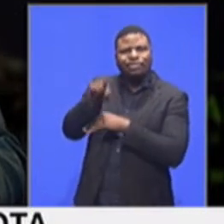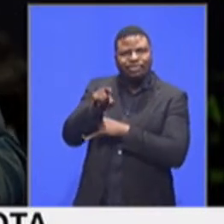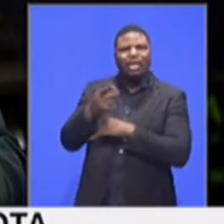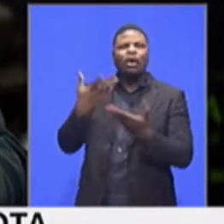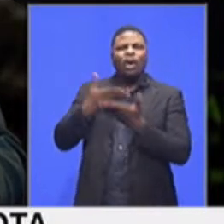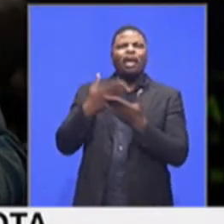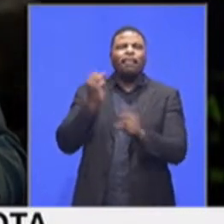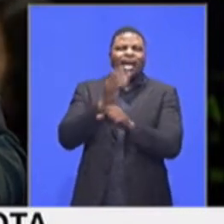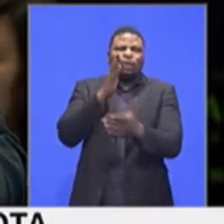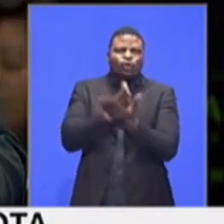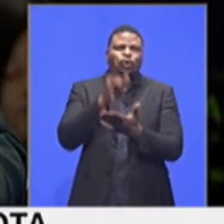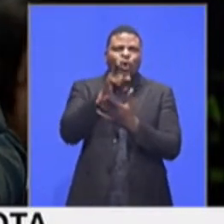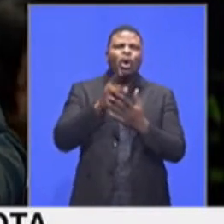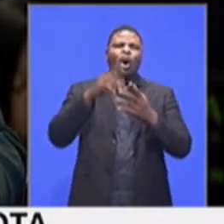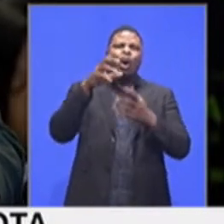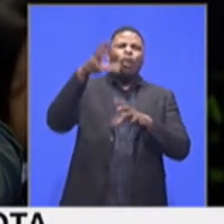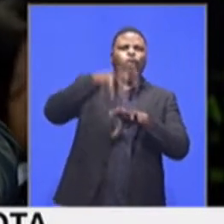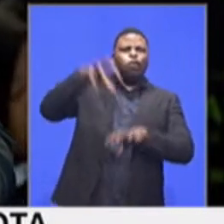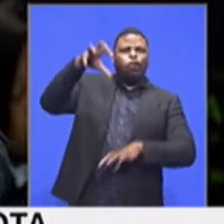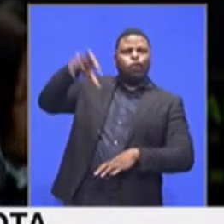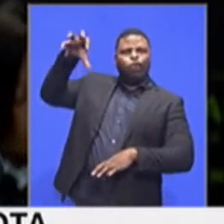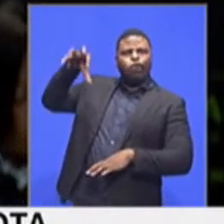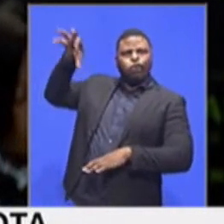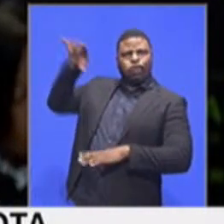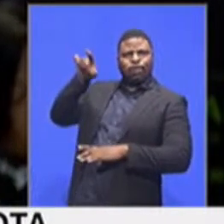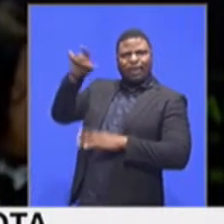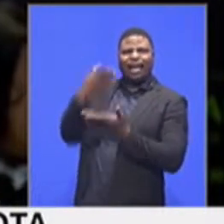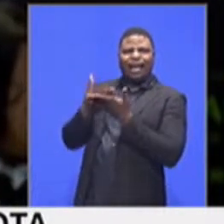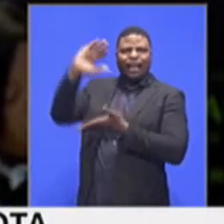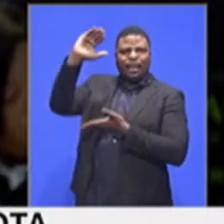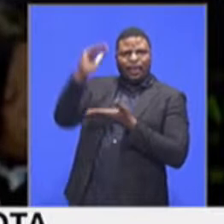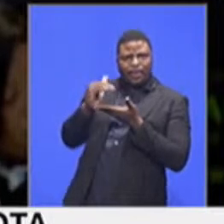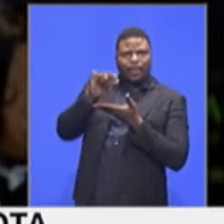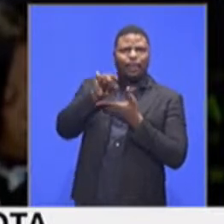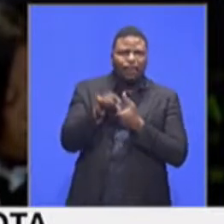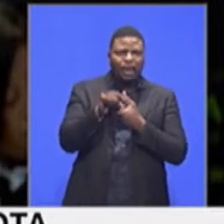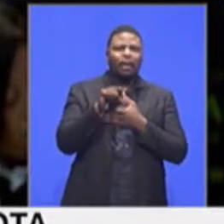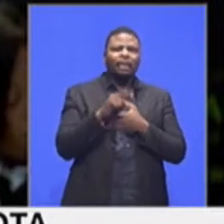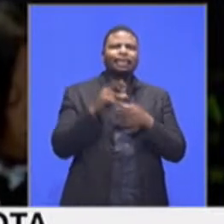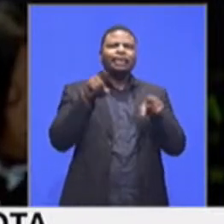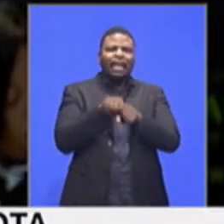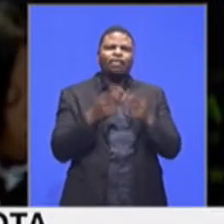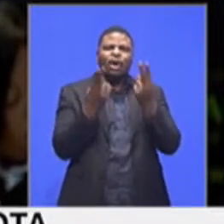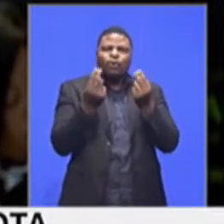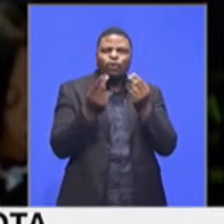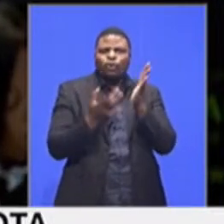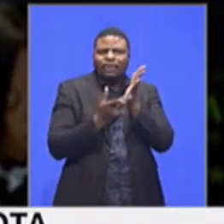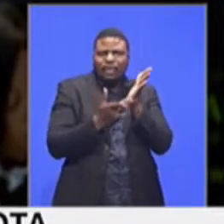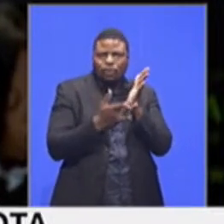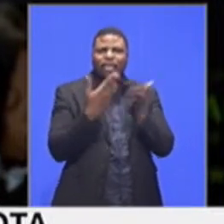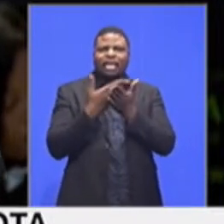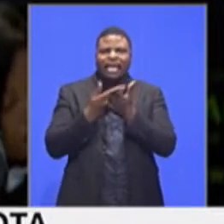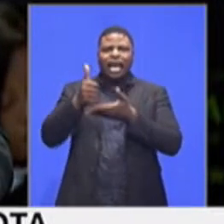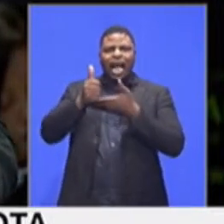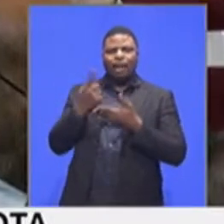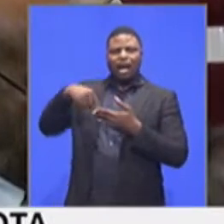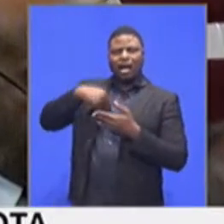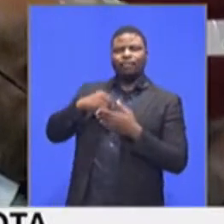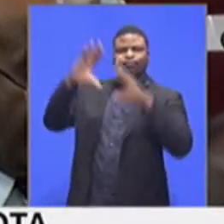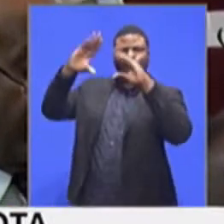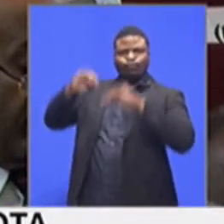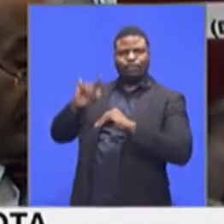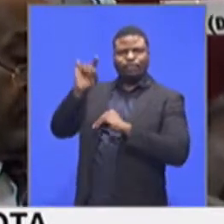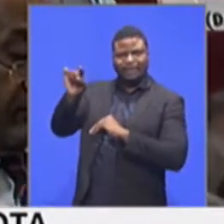greenhouse gases and harnesses investment in new energy technologies, electric vehicles, and